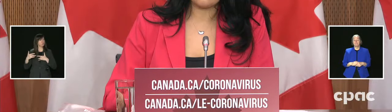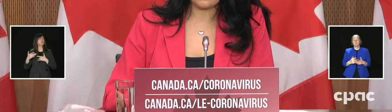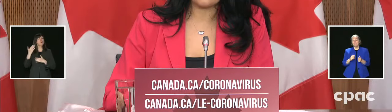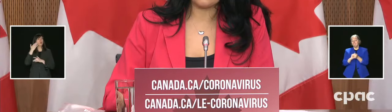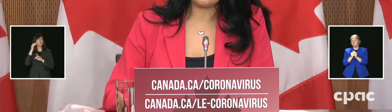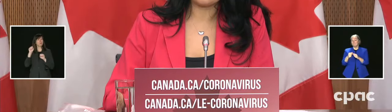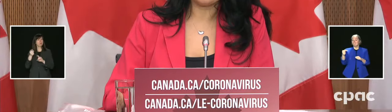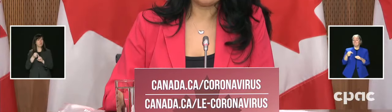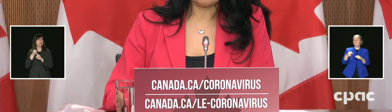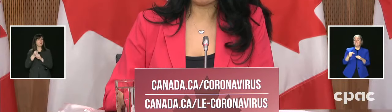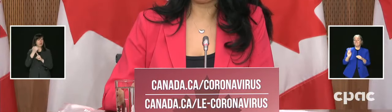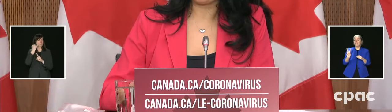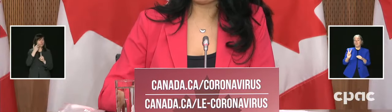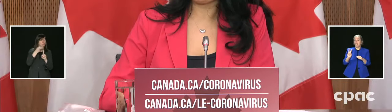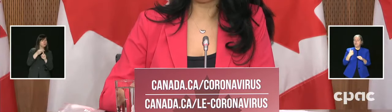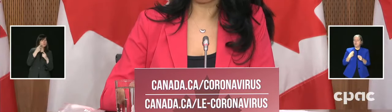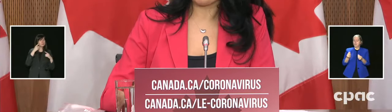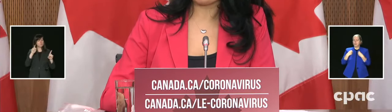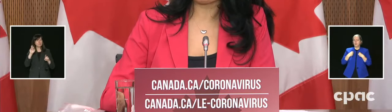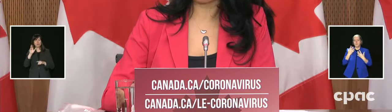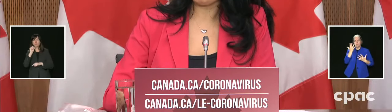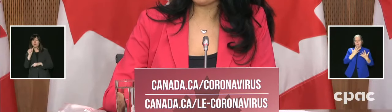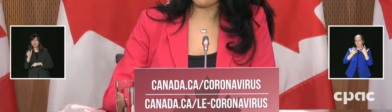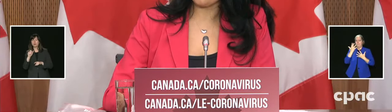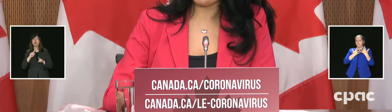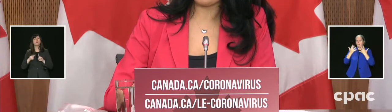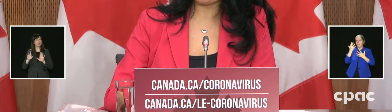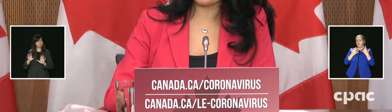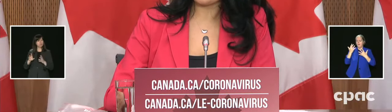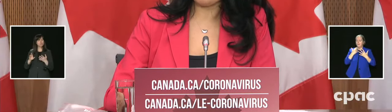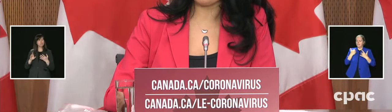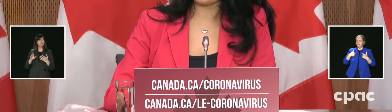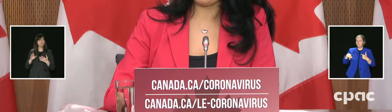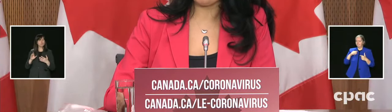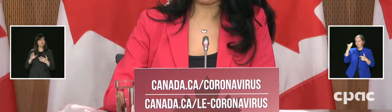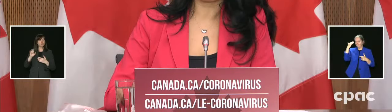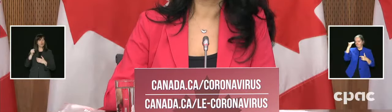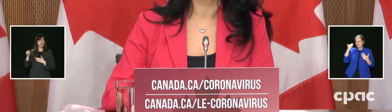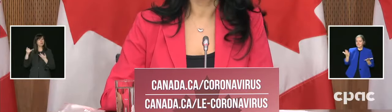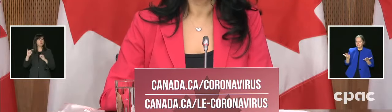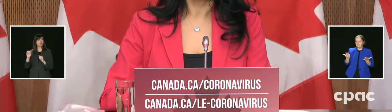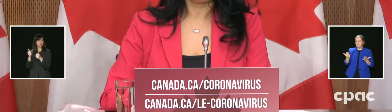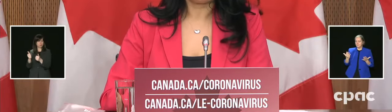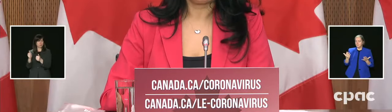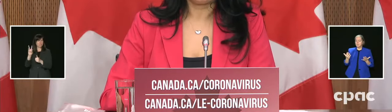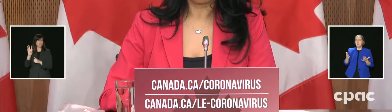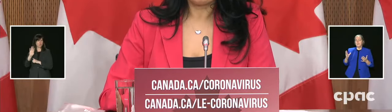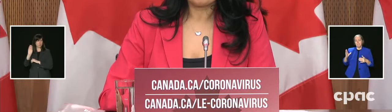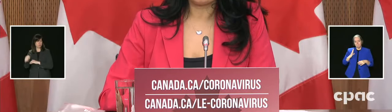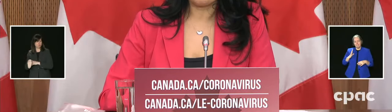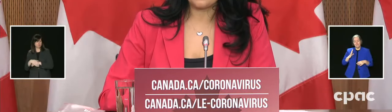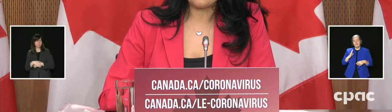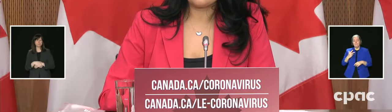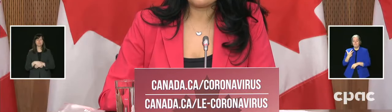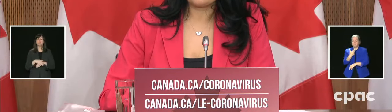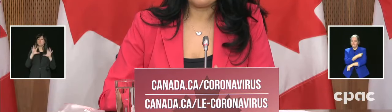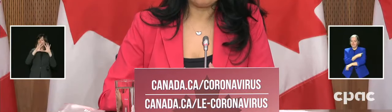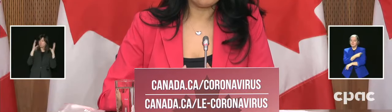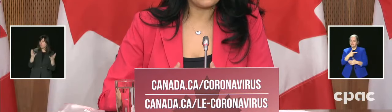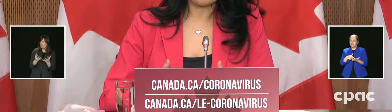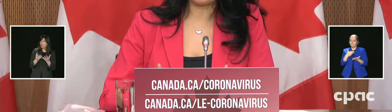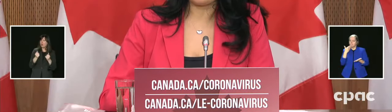efficacy of the vaccines, we know that this still was good. It was still 64%. Now, overall with